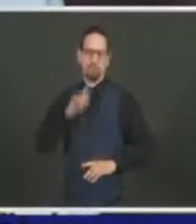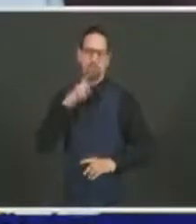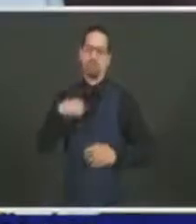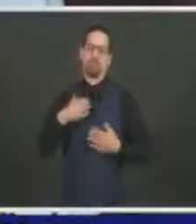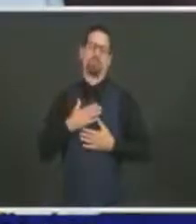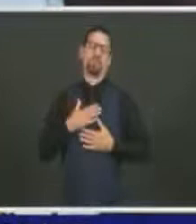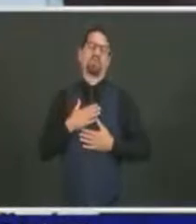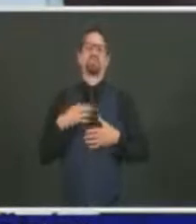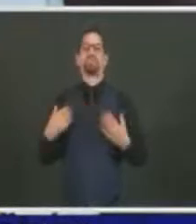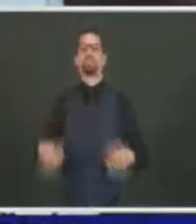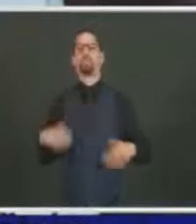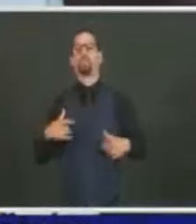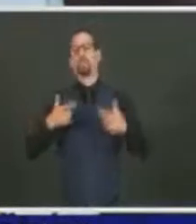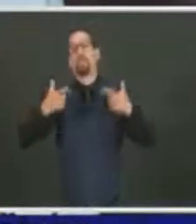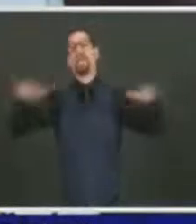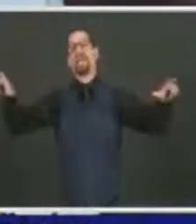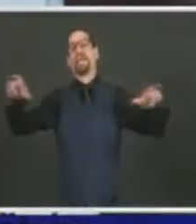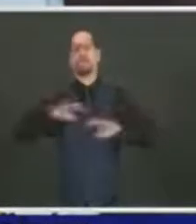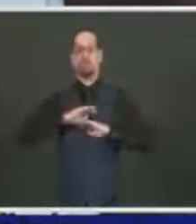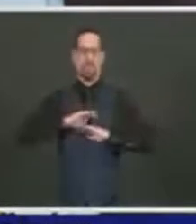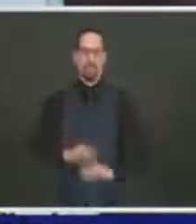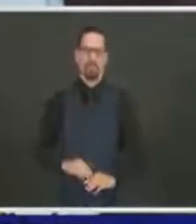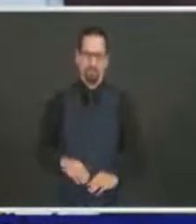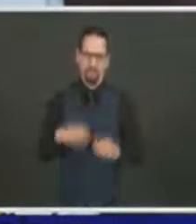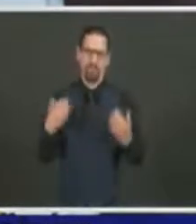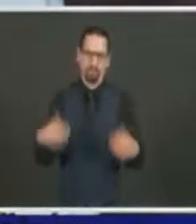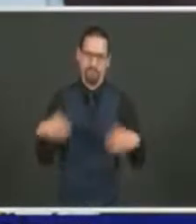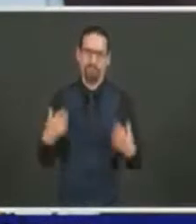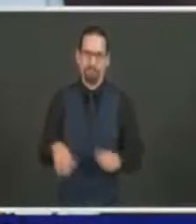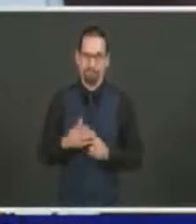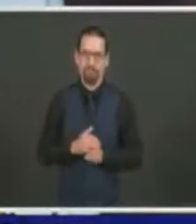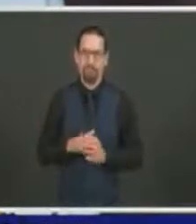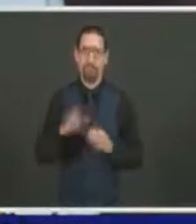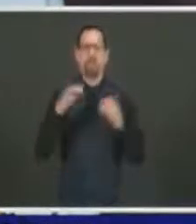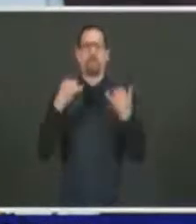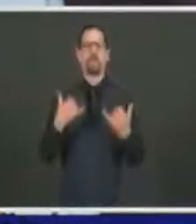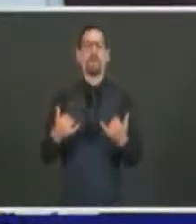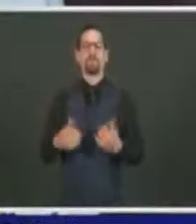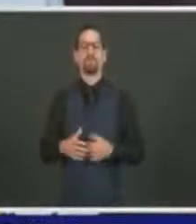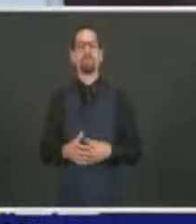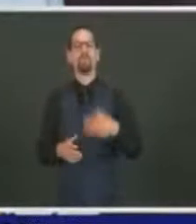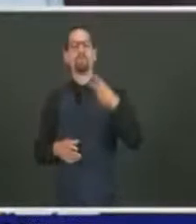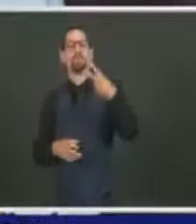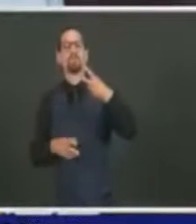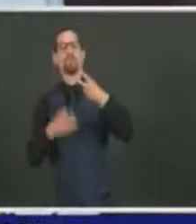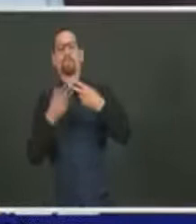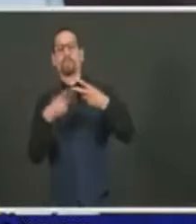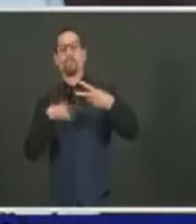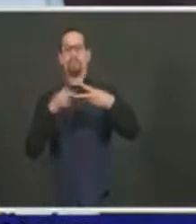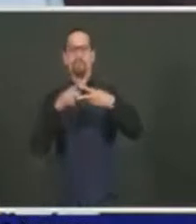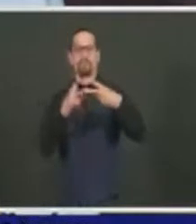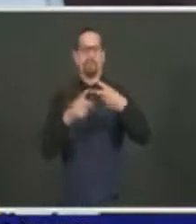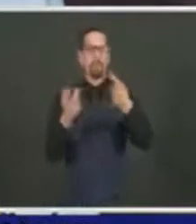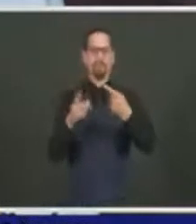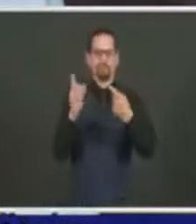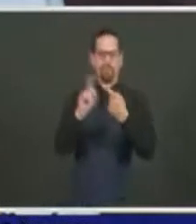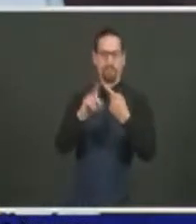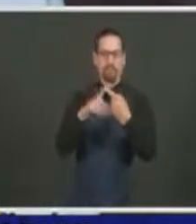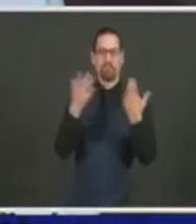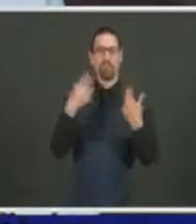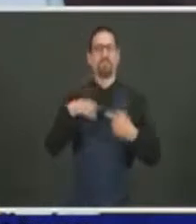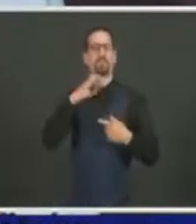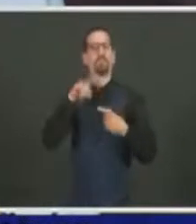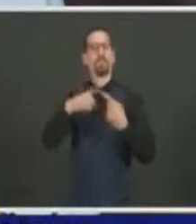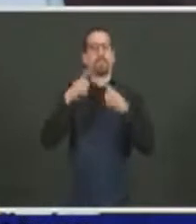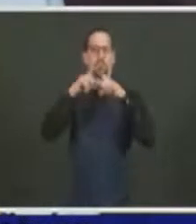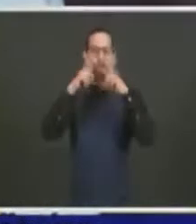Next, I want to talk briefly about 2 additional issues: masks and quarantining. Wearing a mask or a